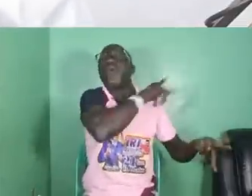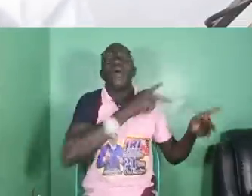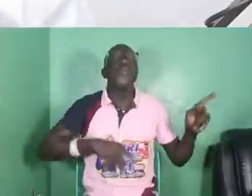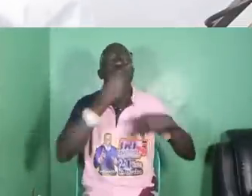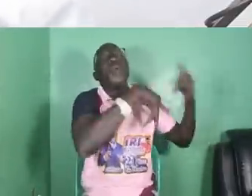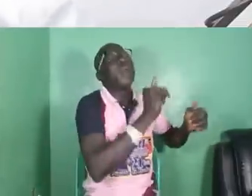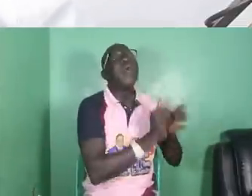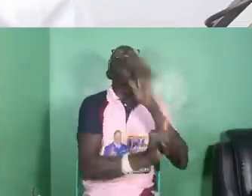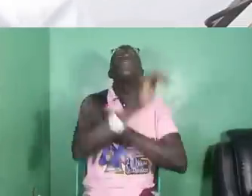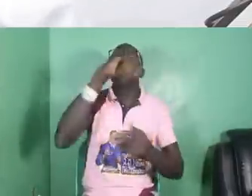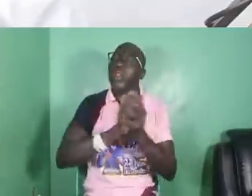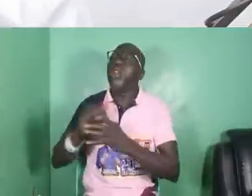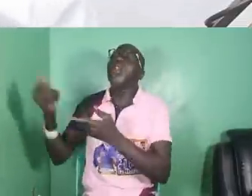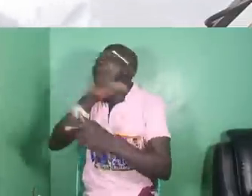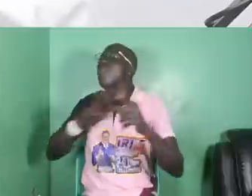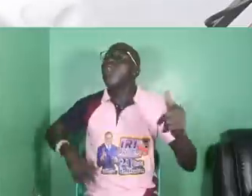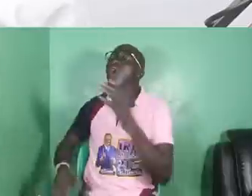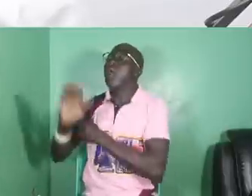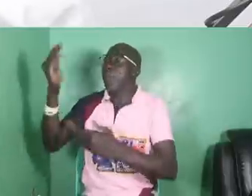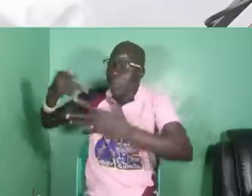Do you hear the person that king of prophet has called? Is God that